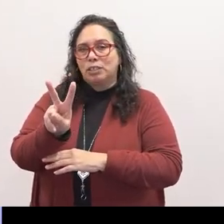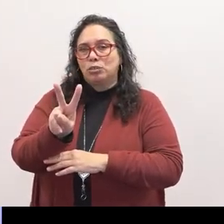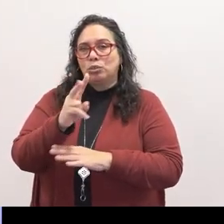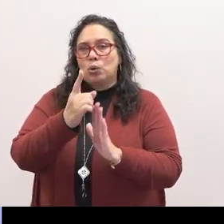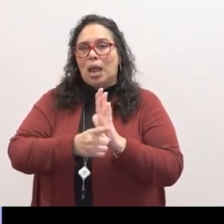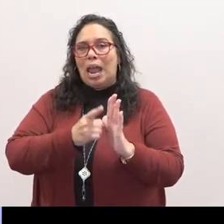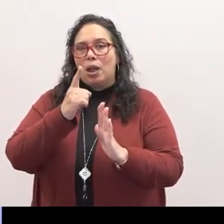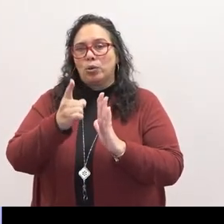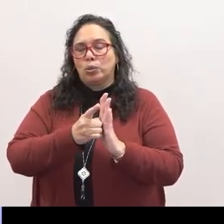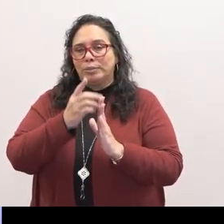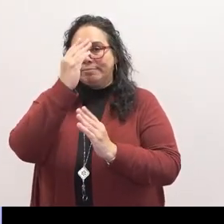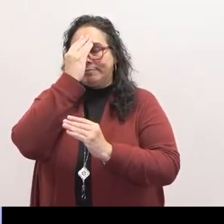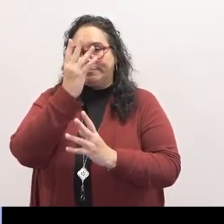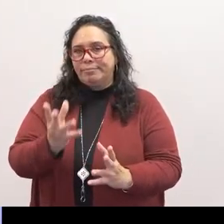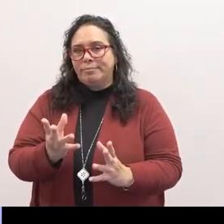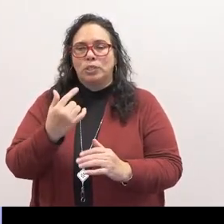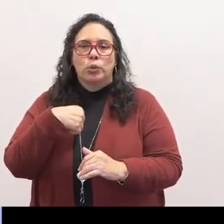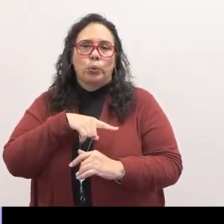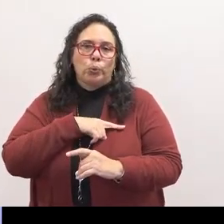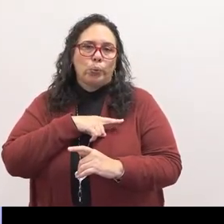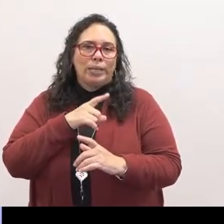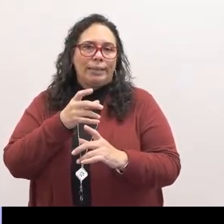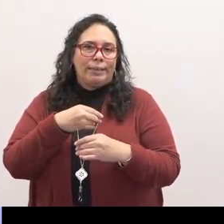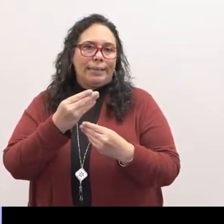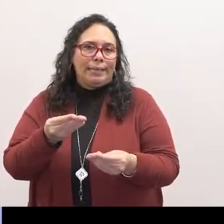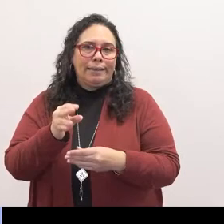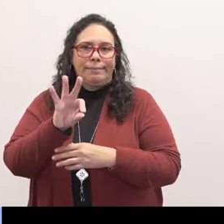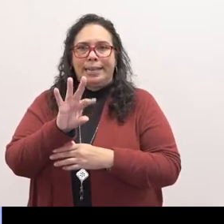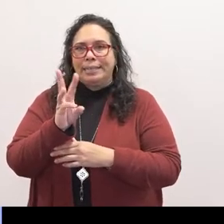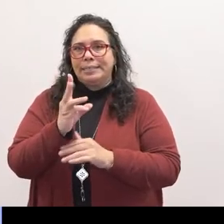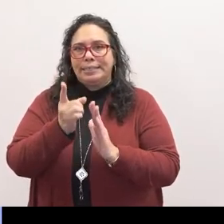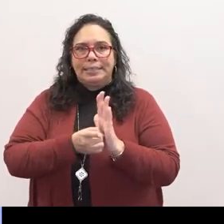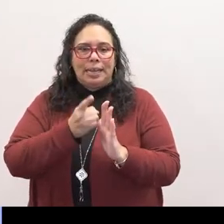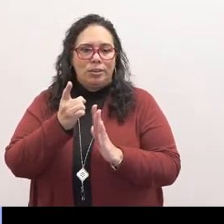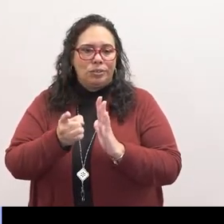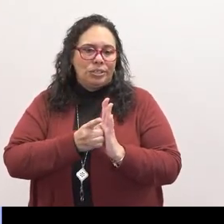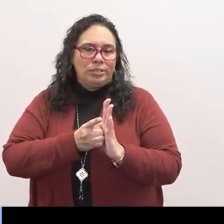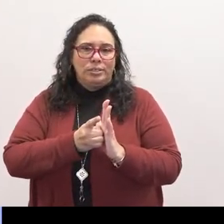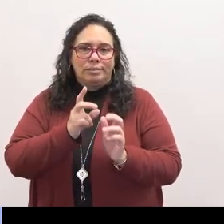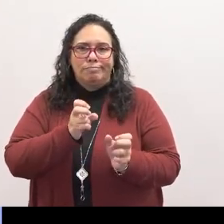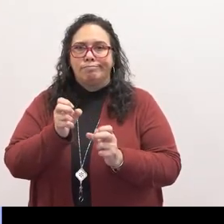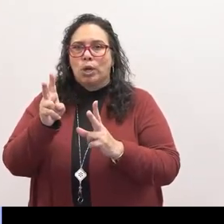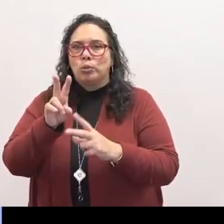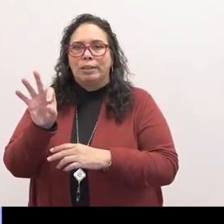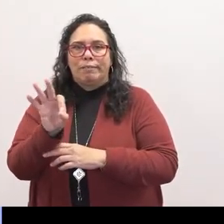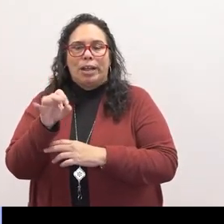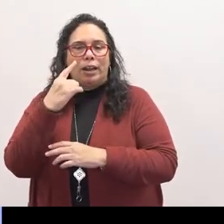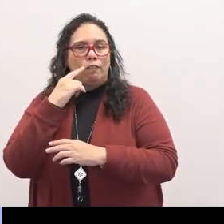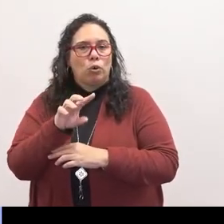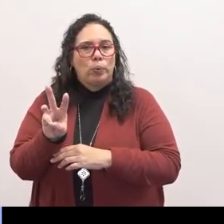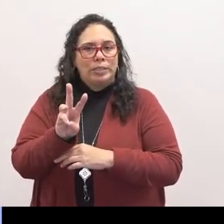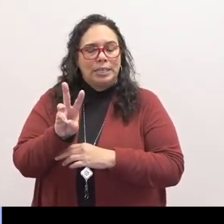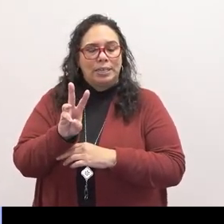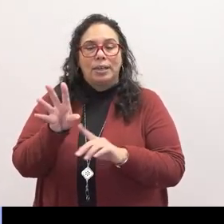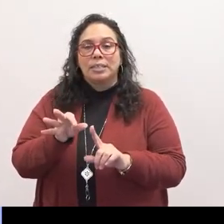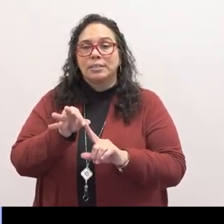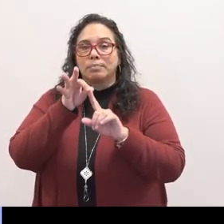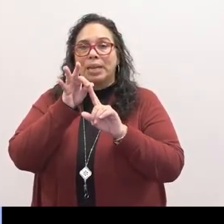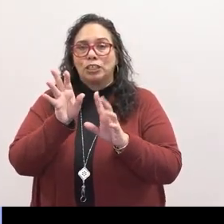under the Brown Act. We actually give about 96 hours of notice. We usually post on Friday for Wednesday. Special